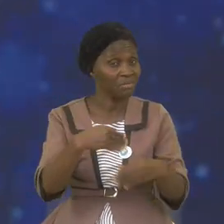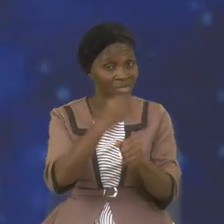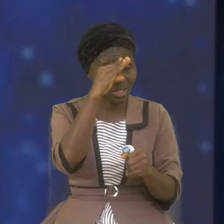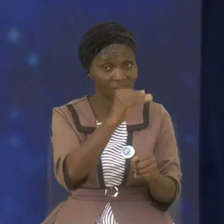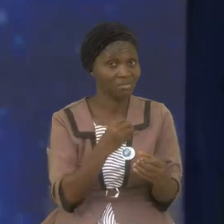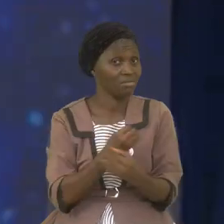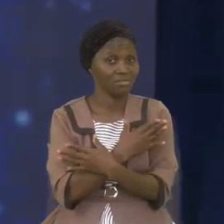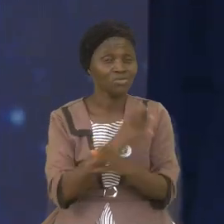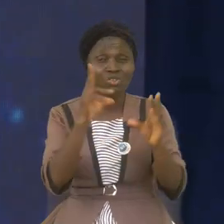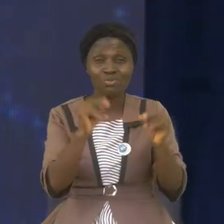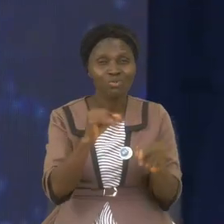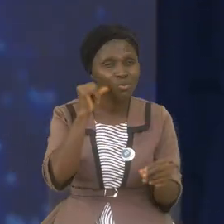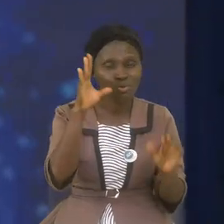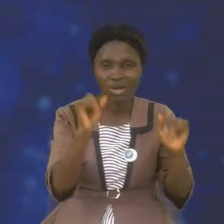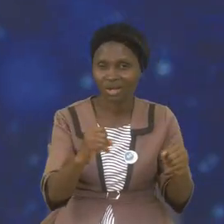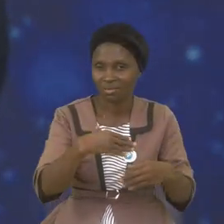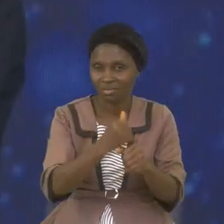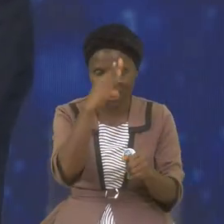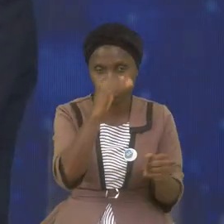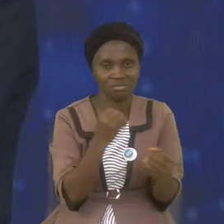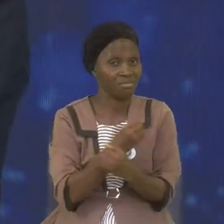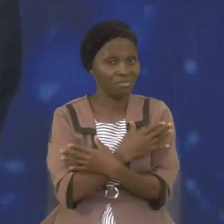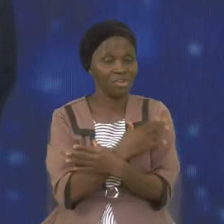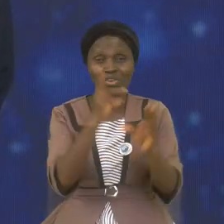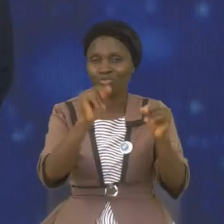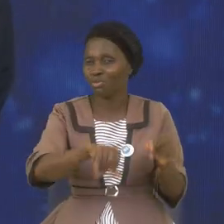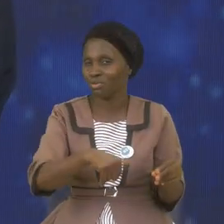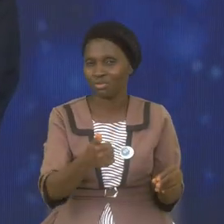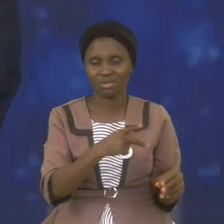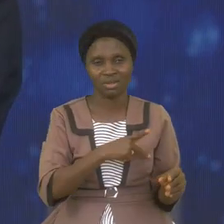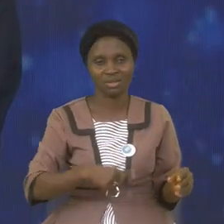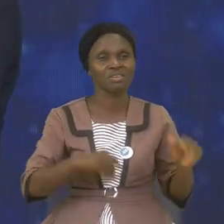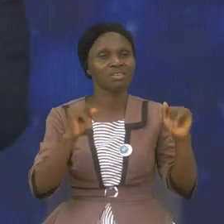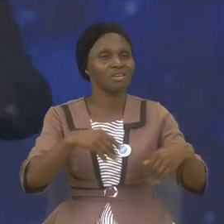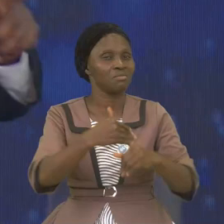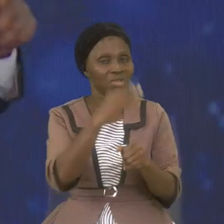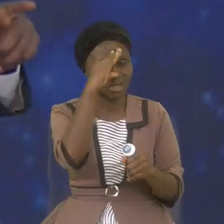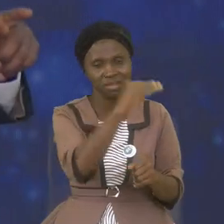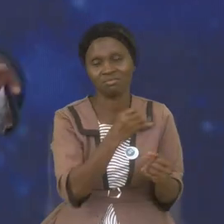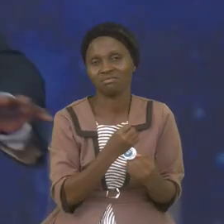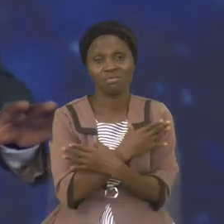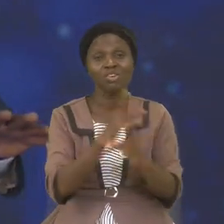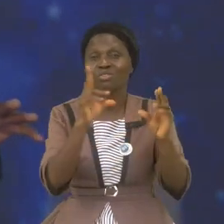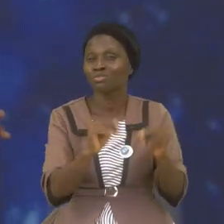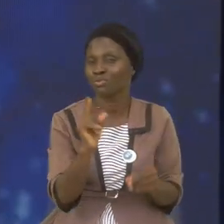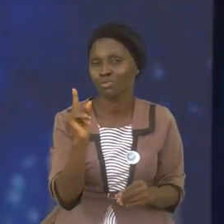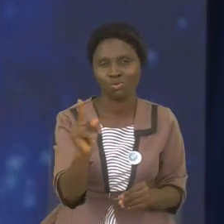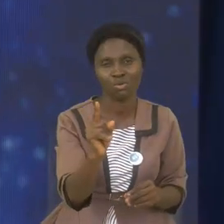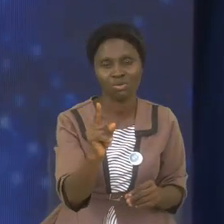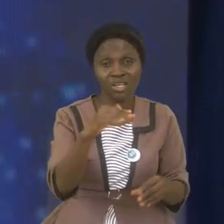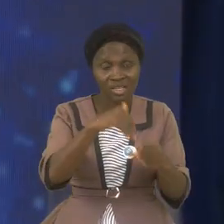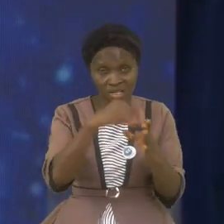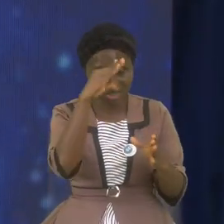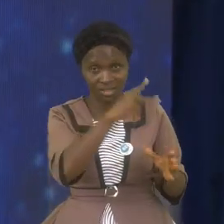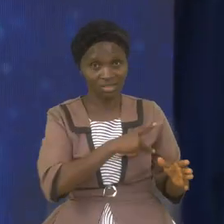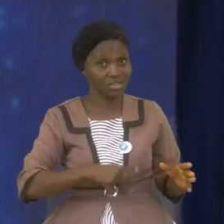no woman could frighten, no other king could frighten, no one in his realm,